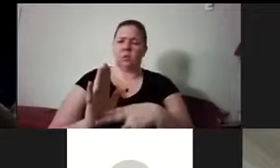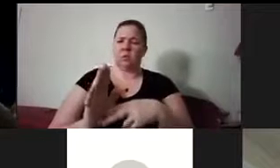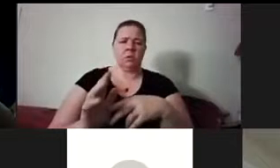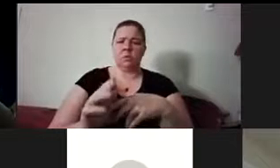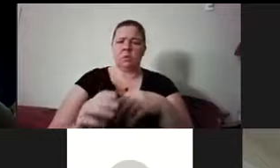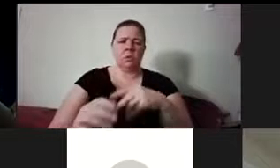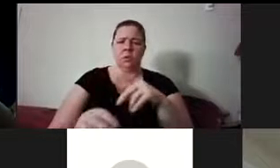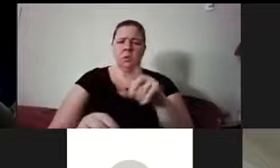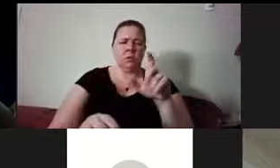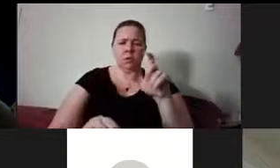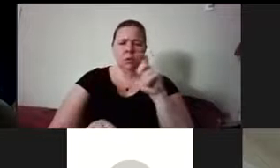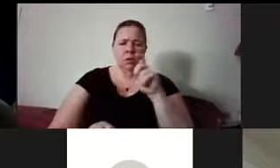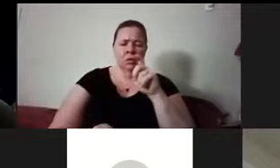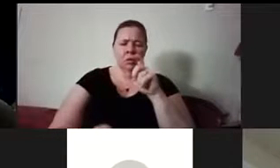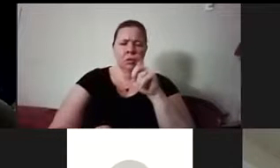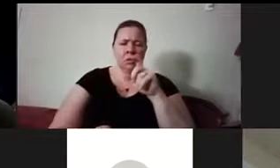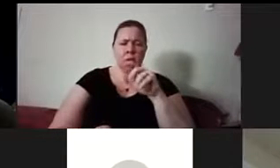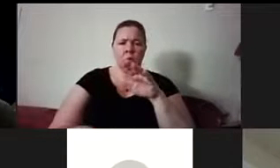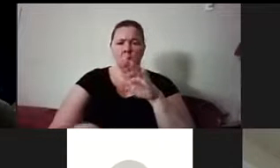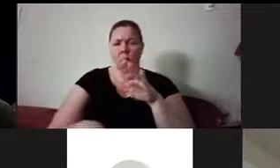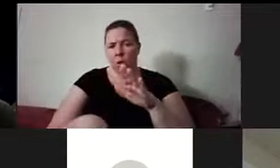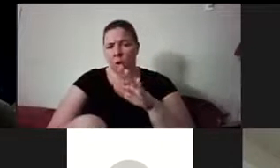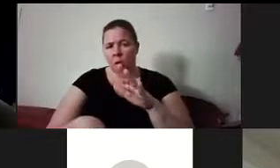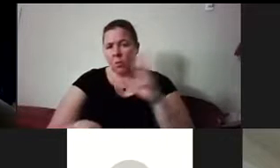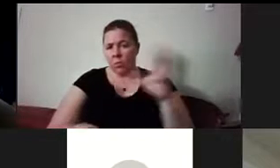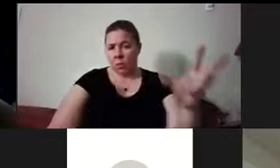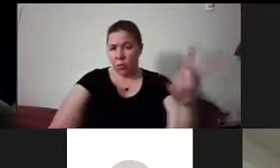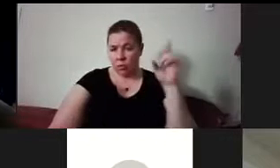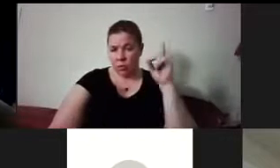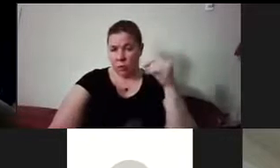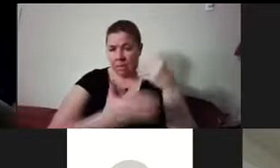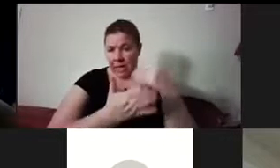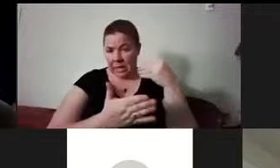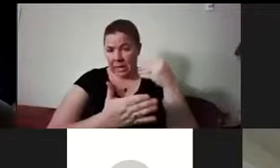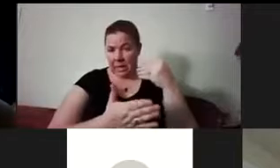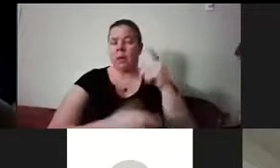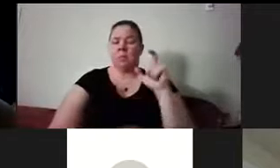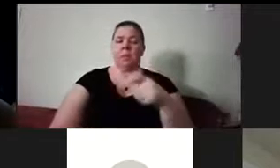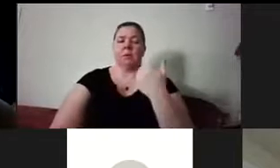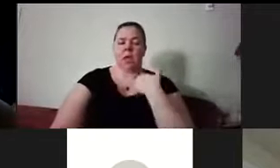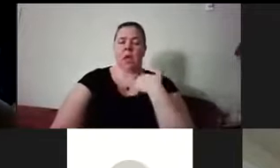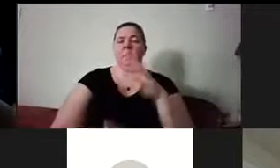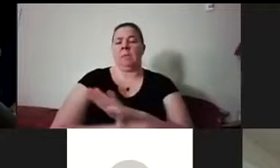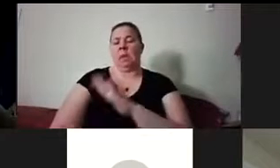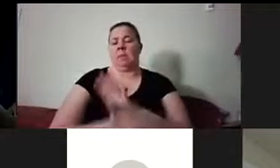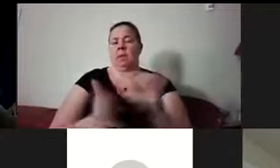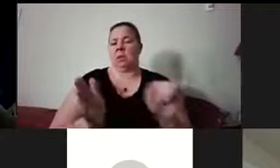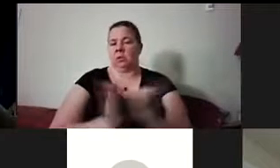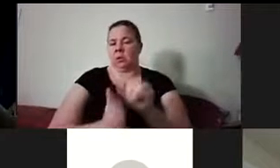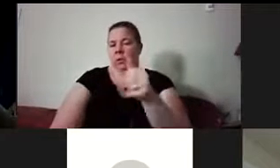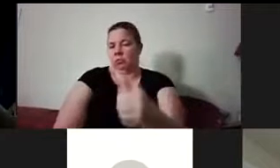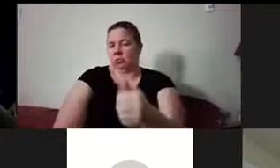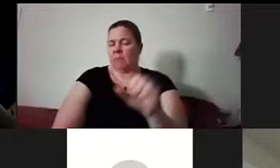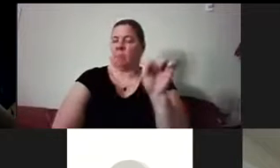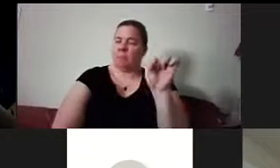upon registration, okay? But upon withdrawing money, when it comes time to withdraw money, you will need to identify yourself,